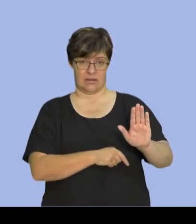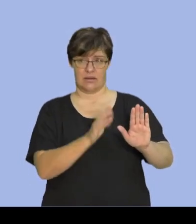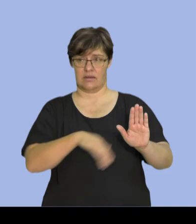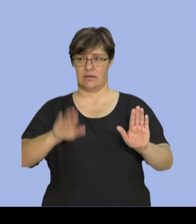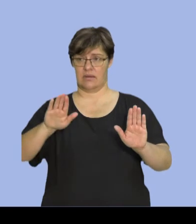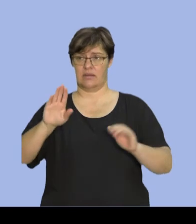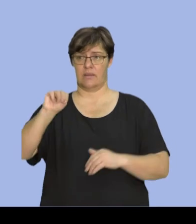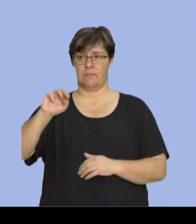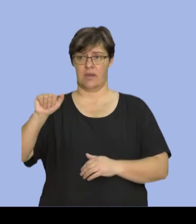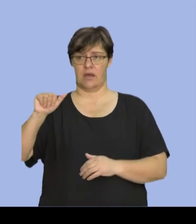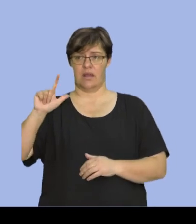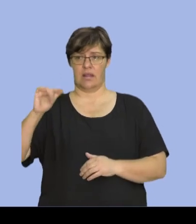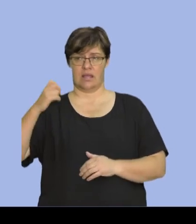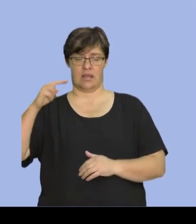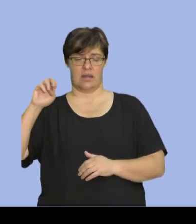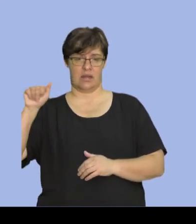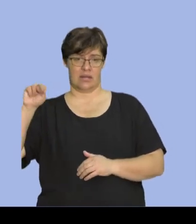and malignant.